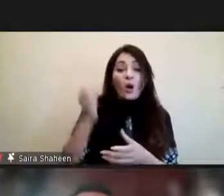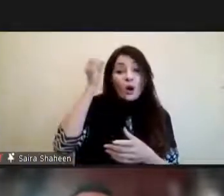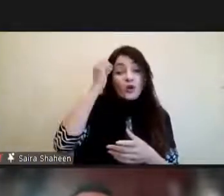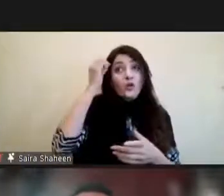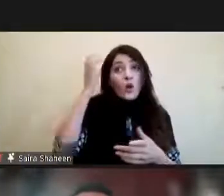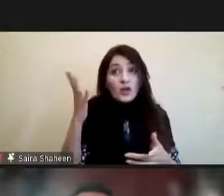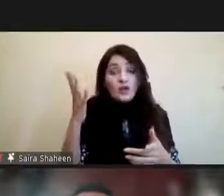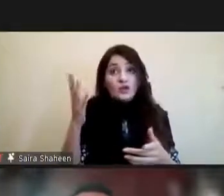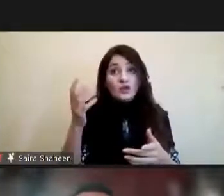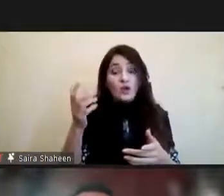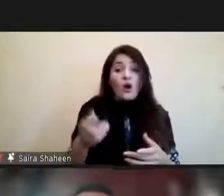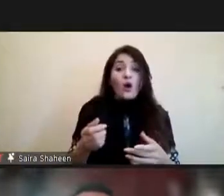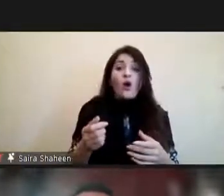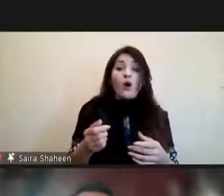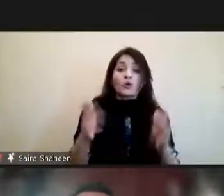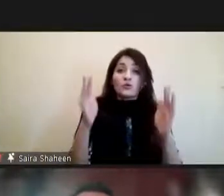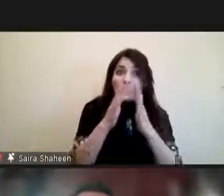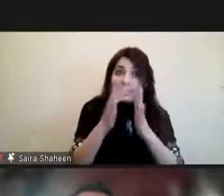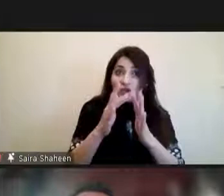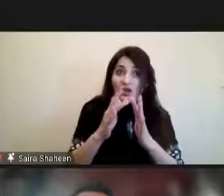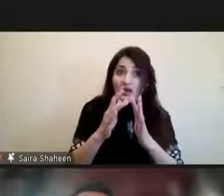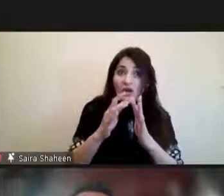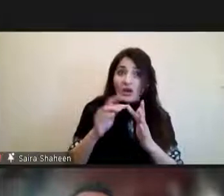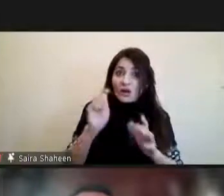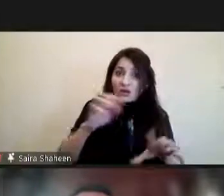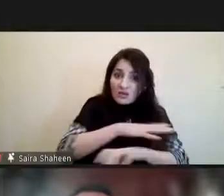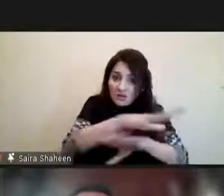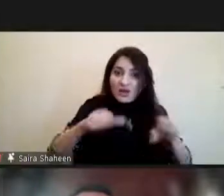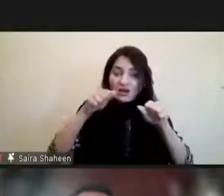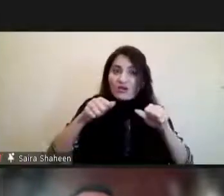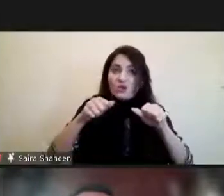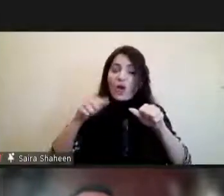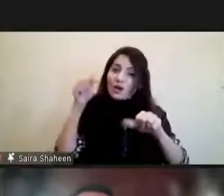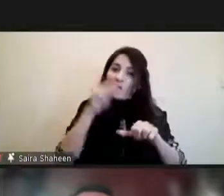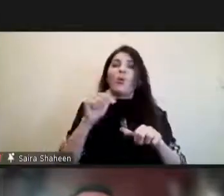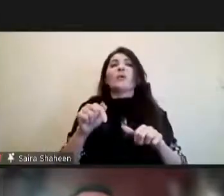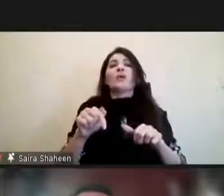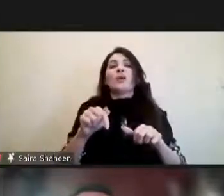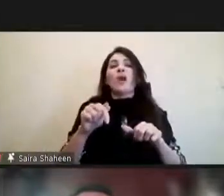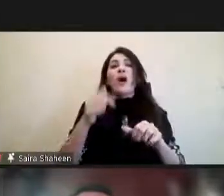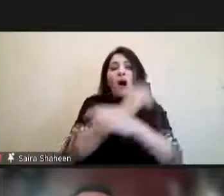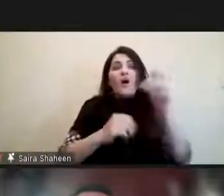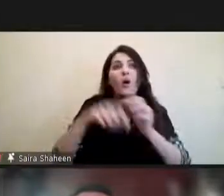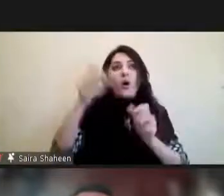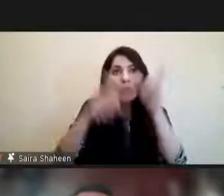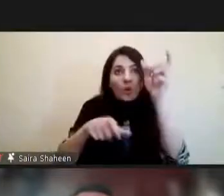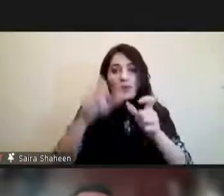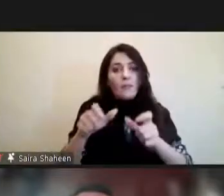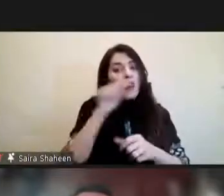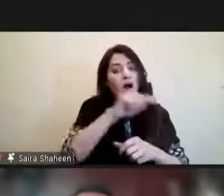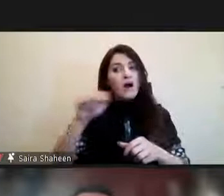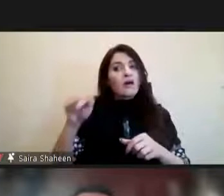digital skills that they require to be able to use a mobile phone and use mobile internet, that's also a barrier. And the